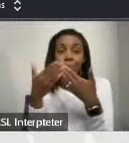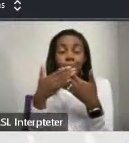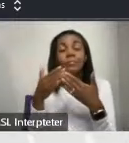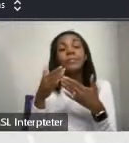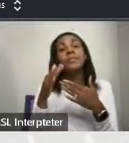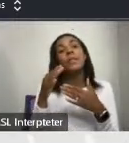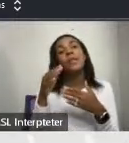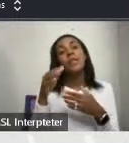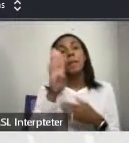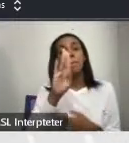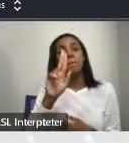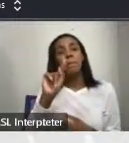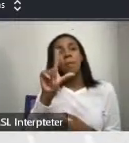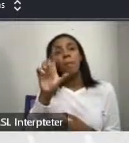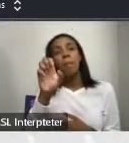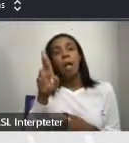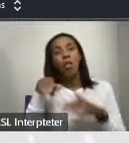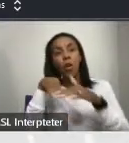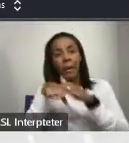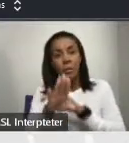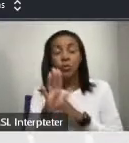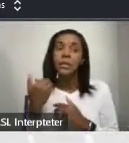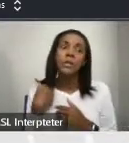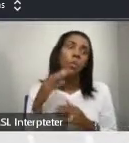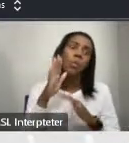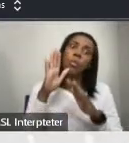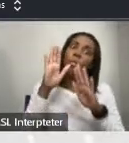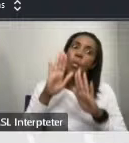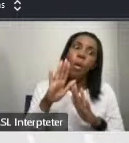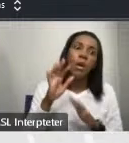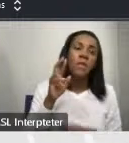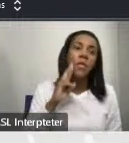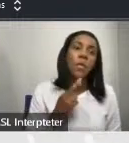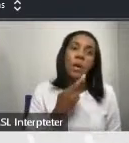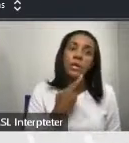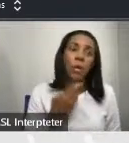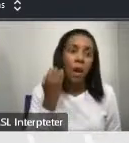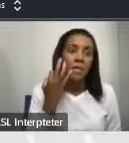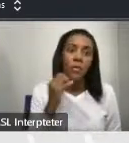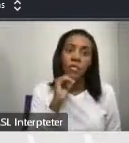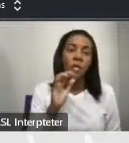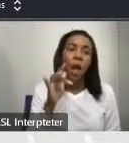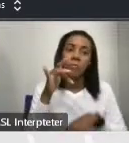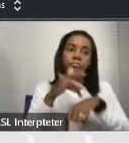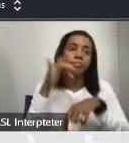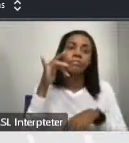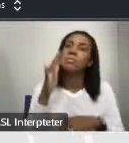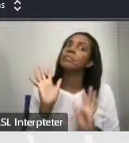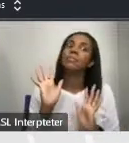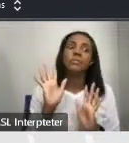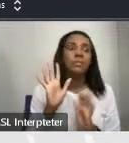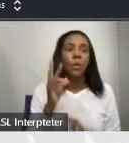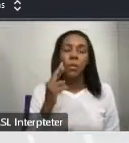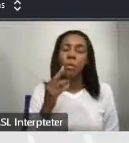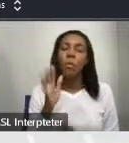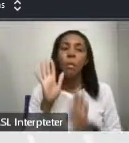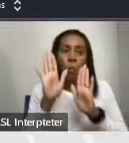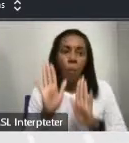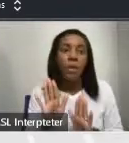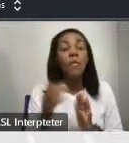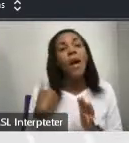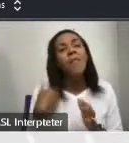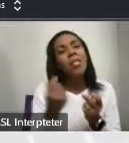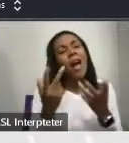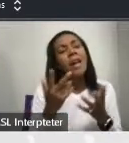entrance, and which has a wonderful new restaurant in it if you haven't been there, at the brewery. And then there's a lot of city